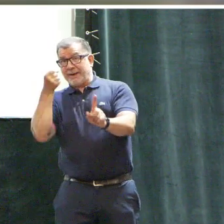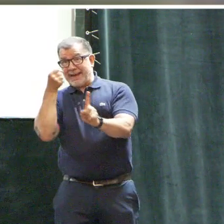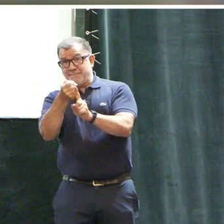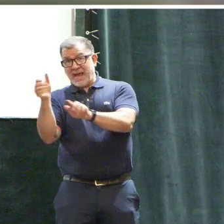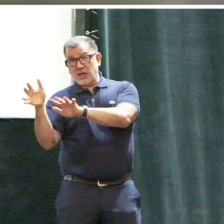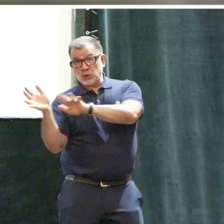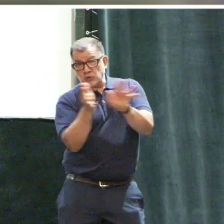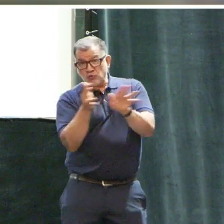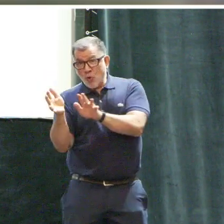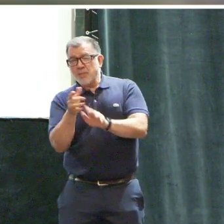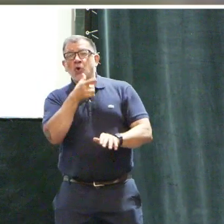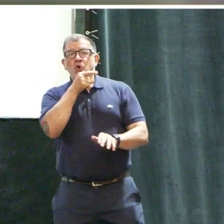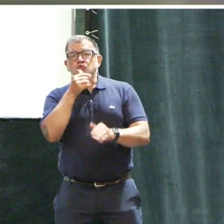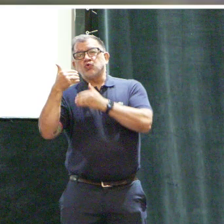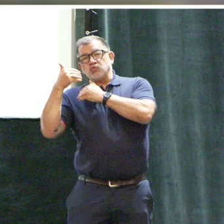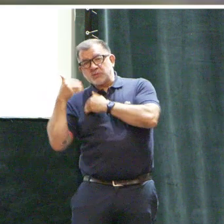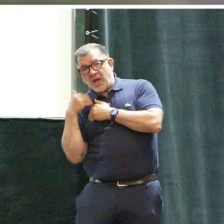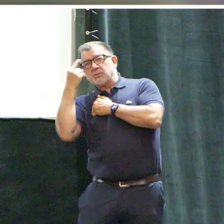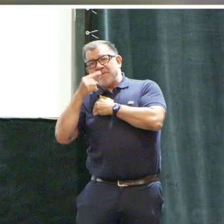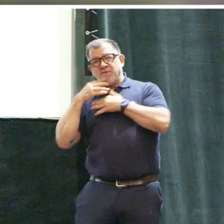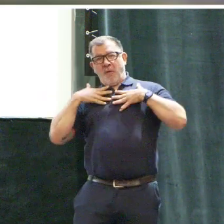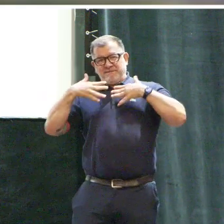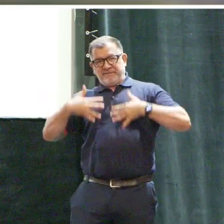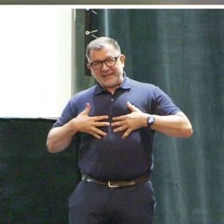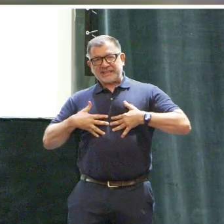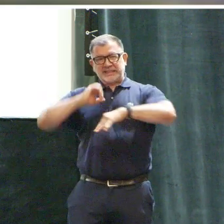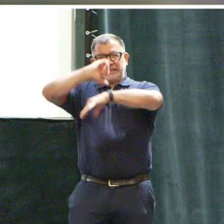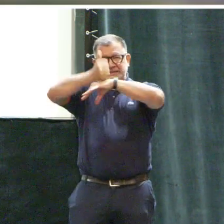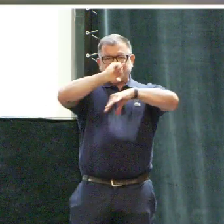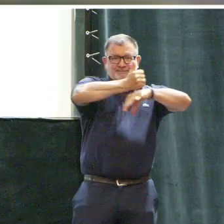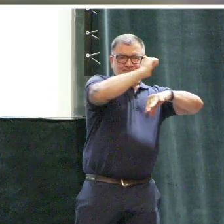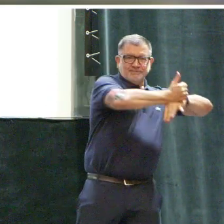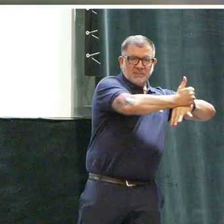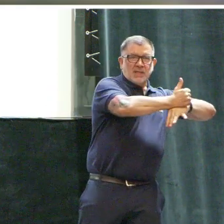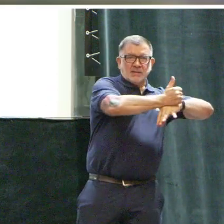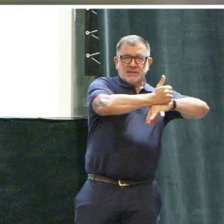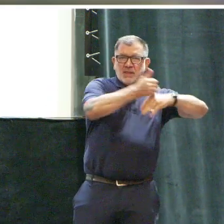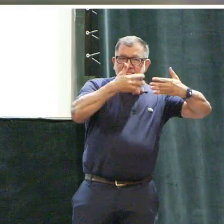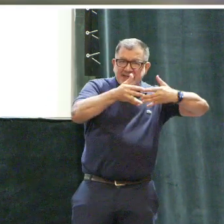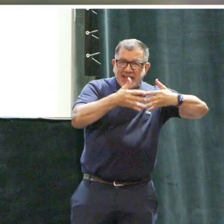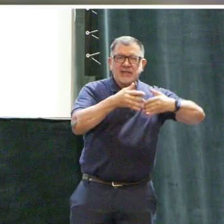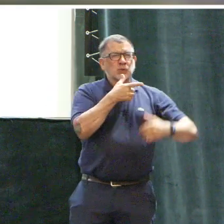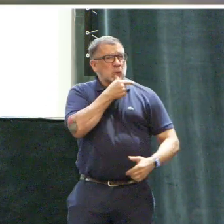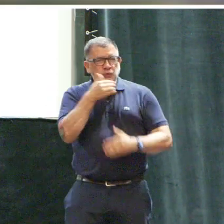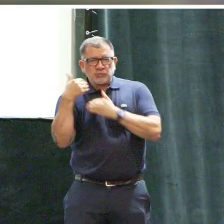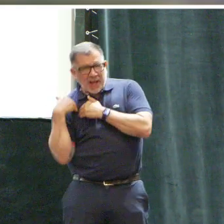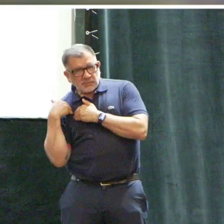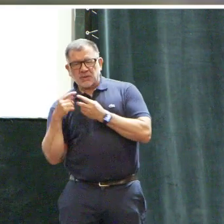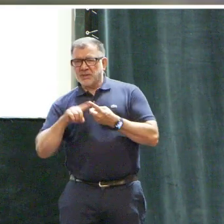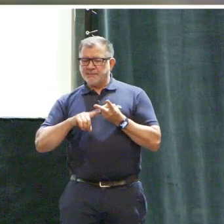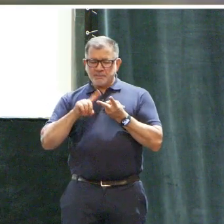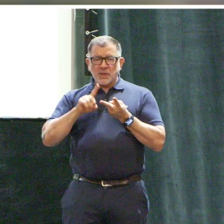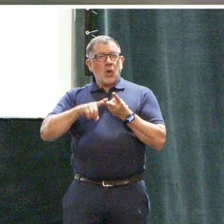who's responsible for physically deploying all the items necessary to seal off rising waters? What is the criteria